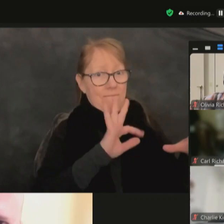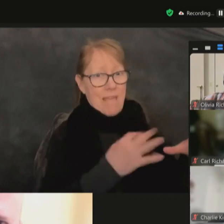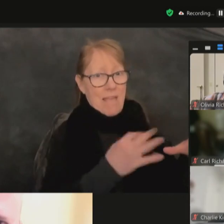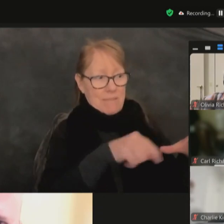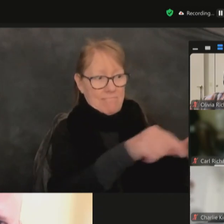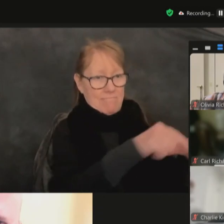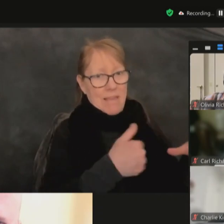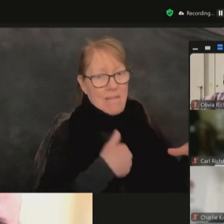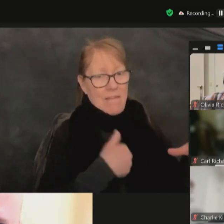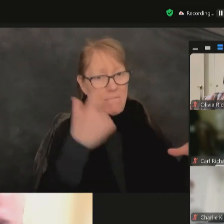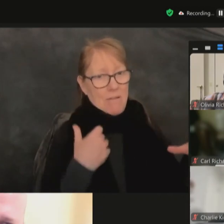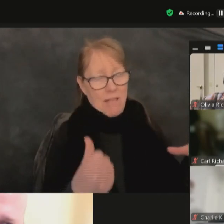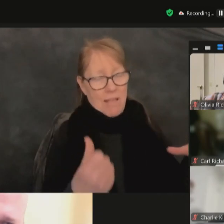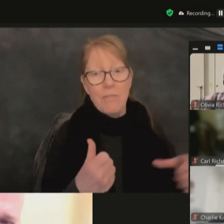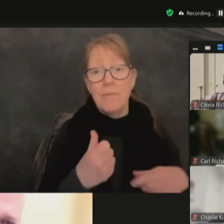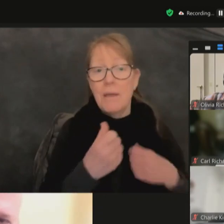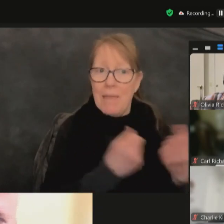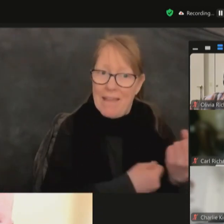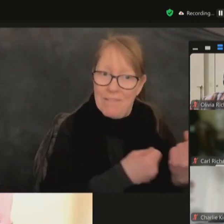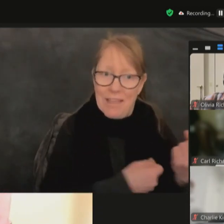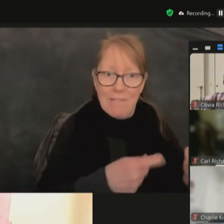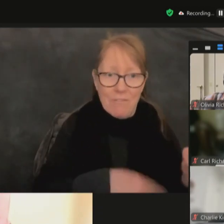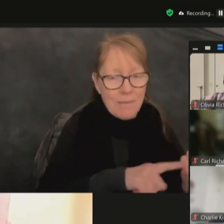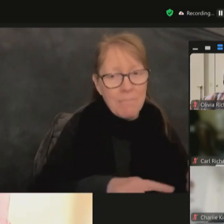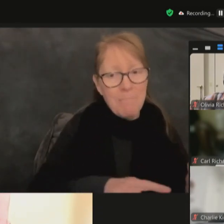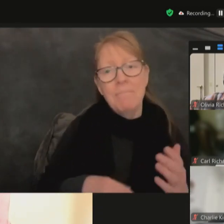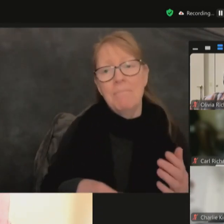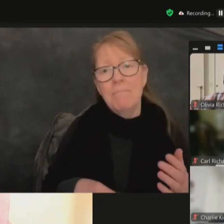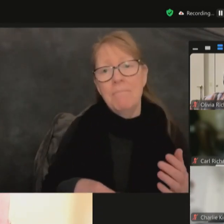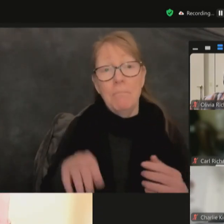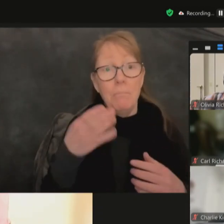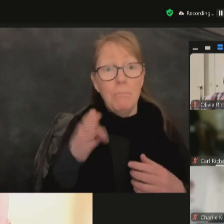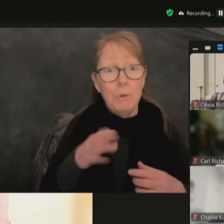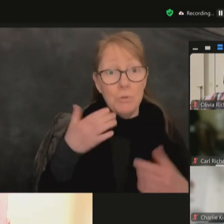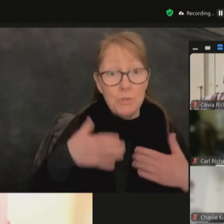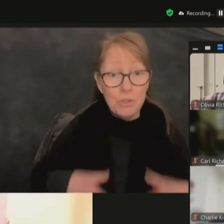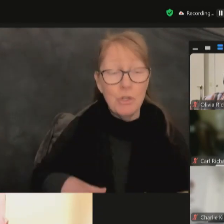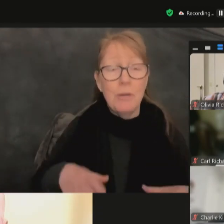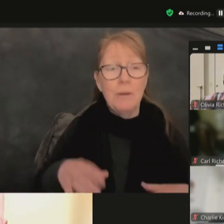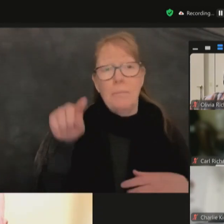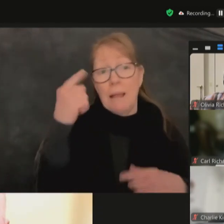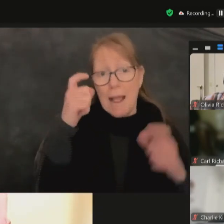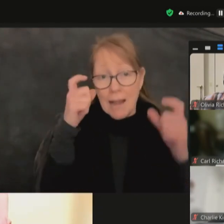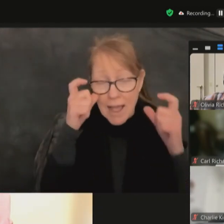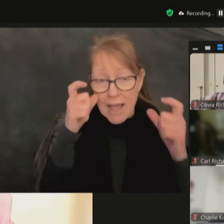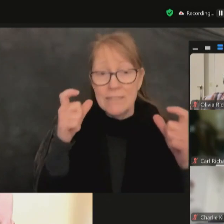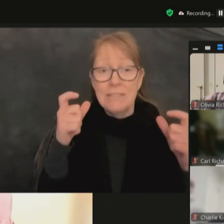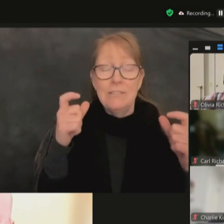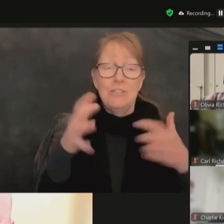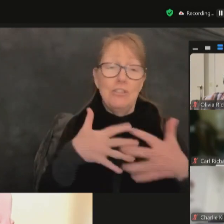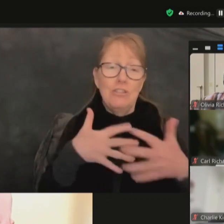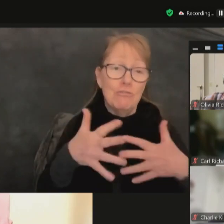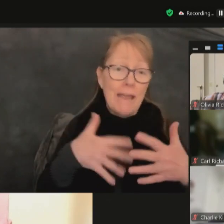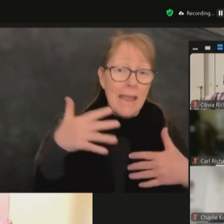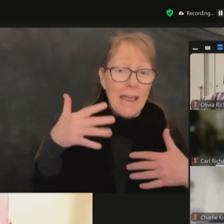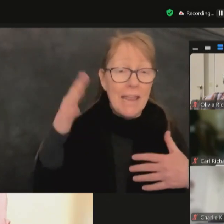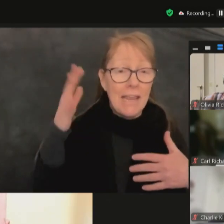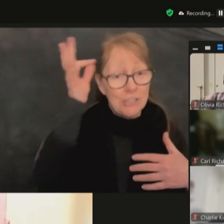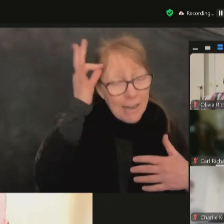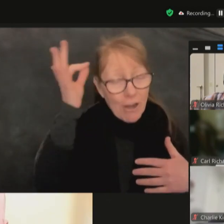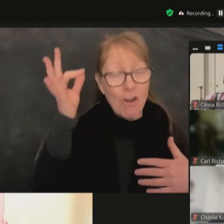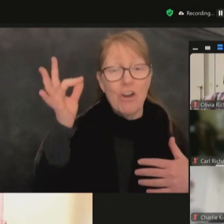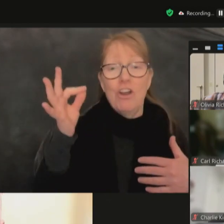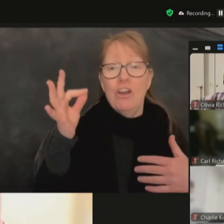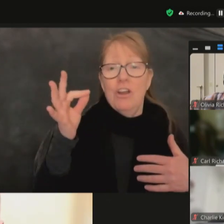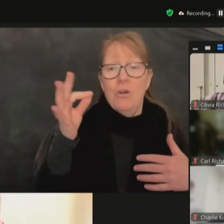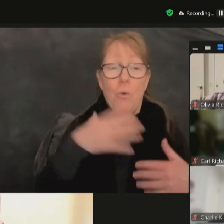I'm wearing a blue shirt, black glasses, rimmed glasses. I have gray and short hair. I'm a white Caucasian male, and